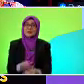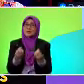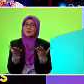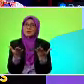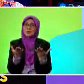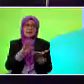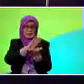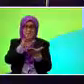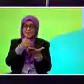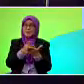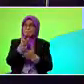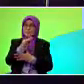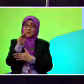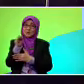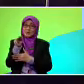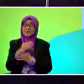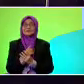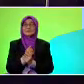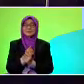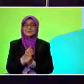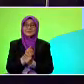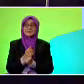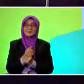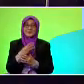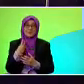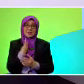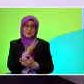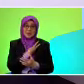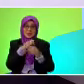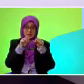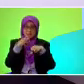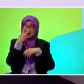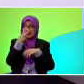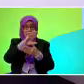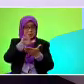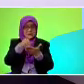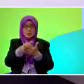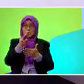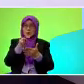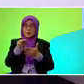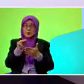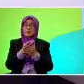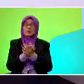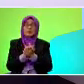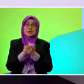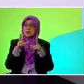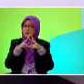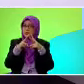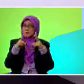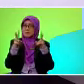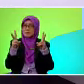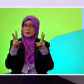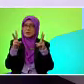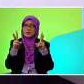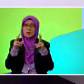the pupils. We can see, we witnessed just now, all of them are very articulate in